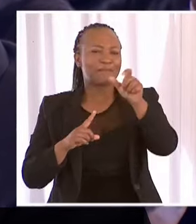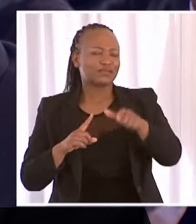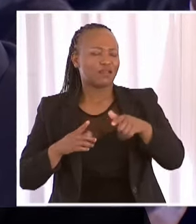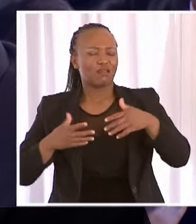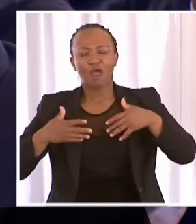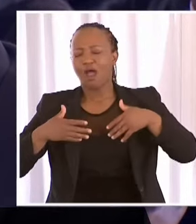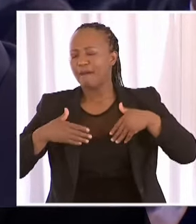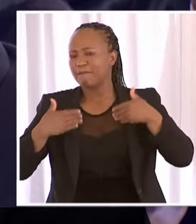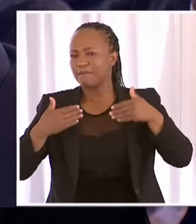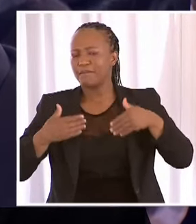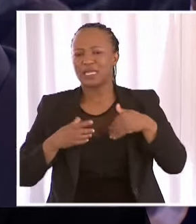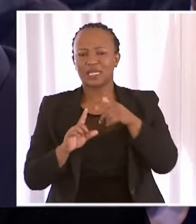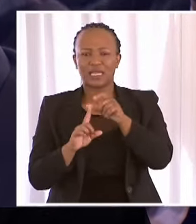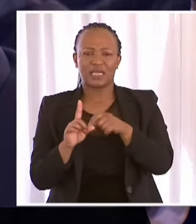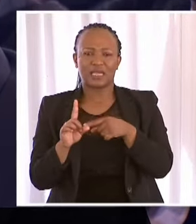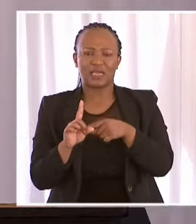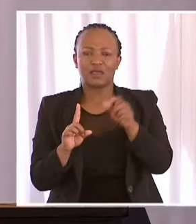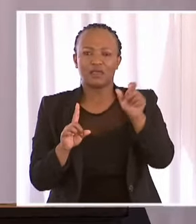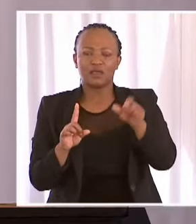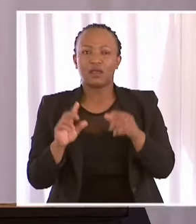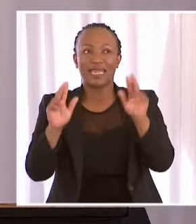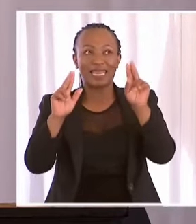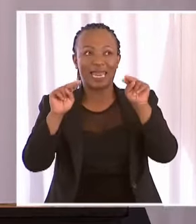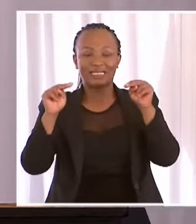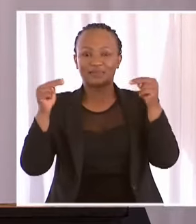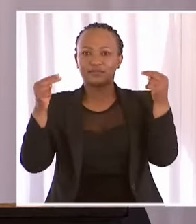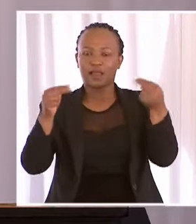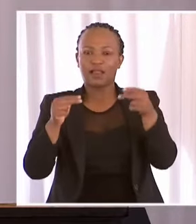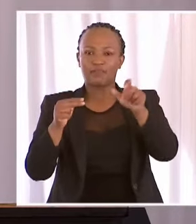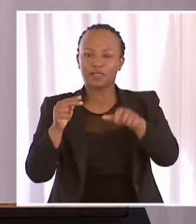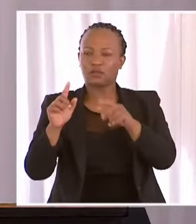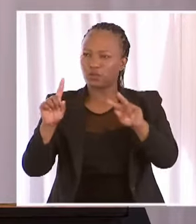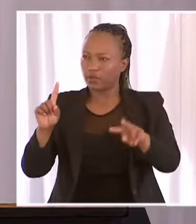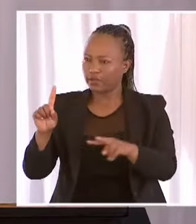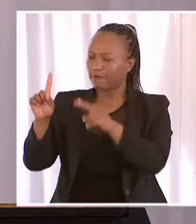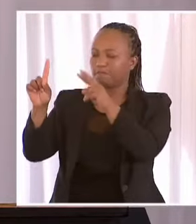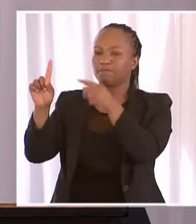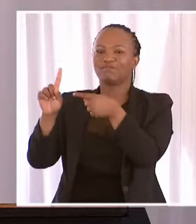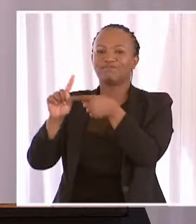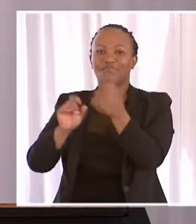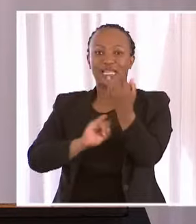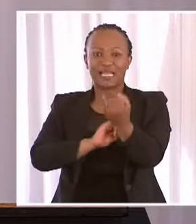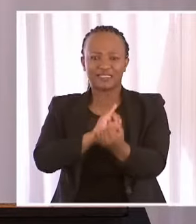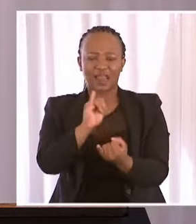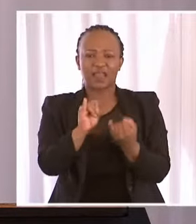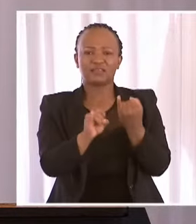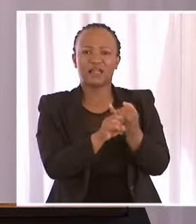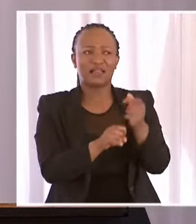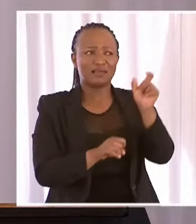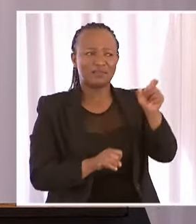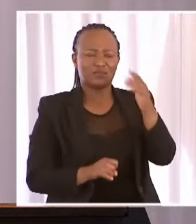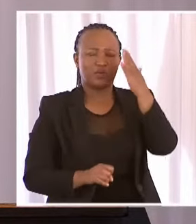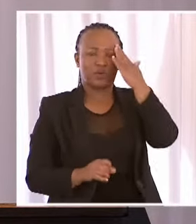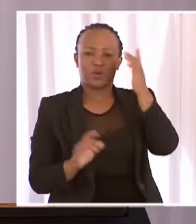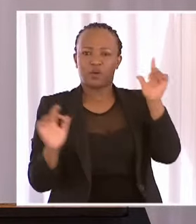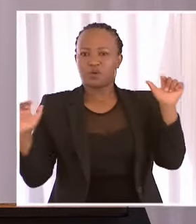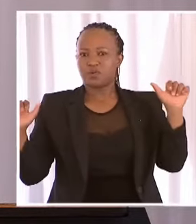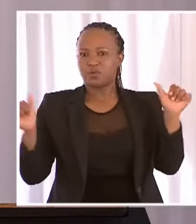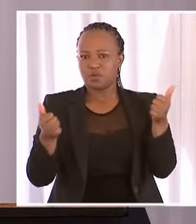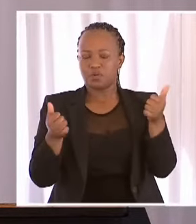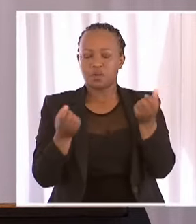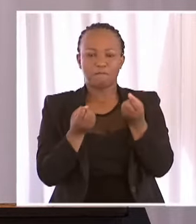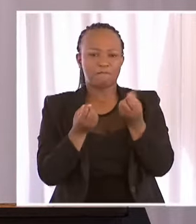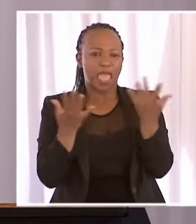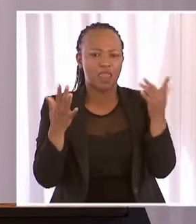being, a national hero and an international figure adored by